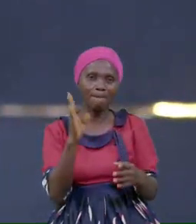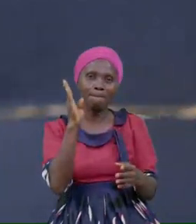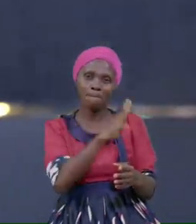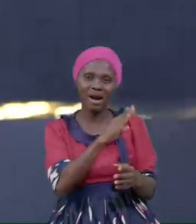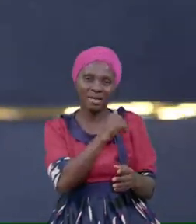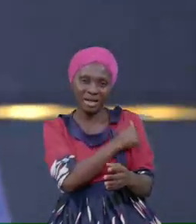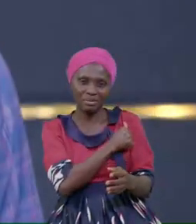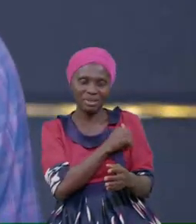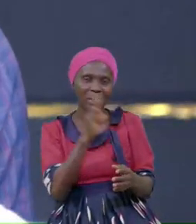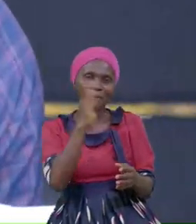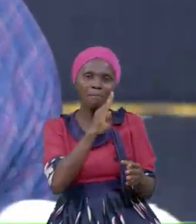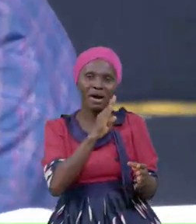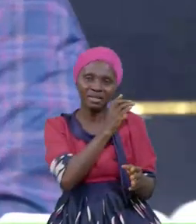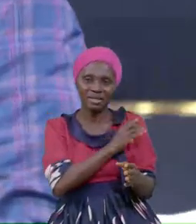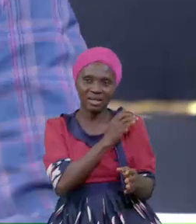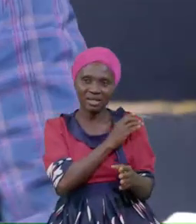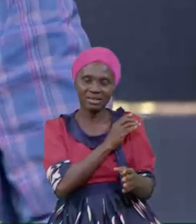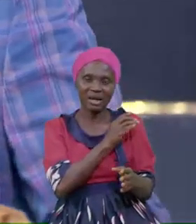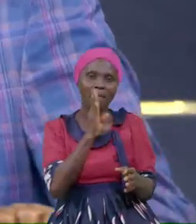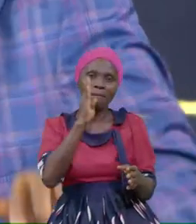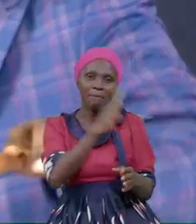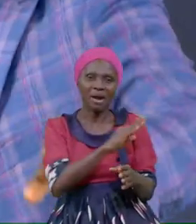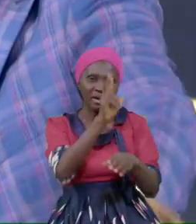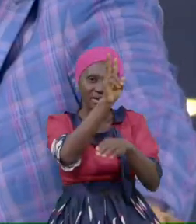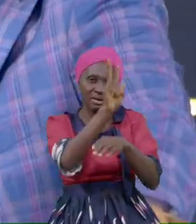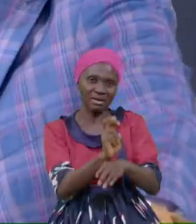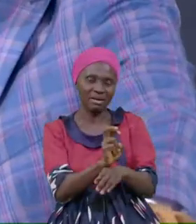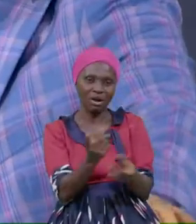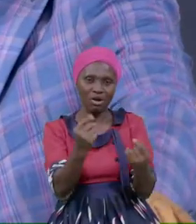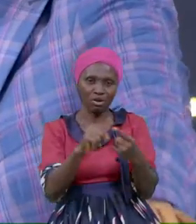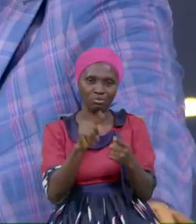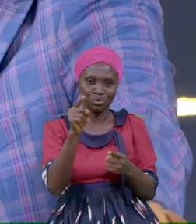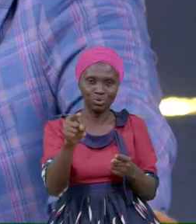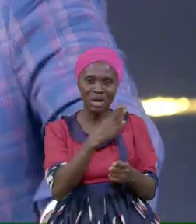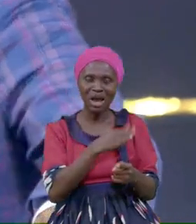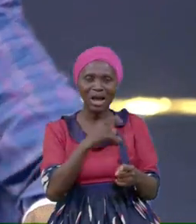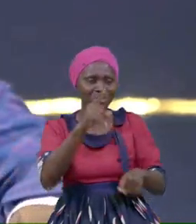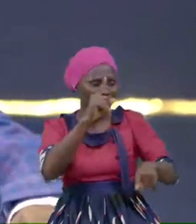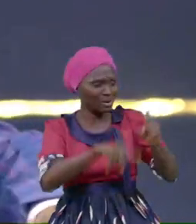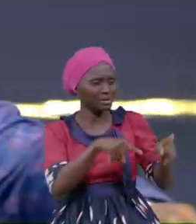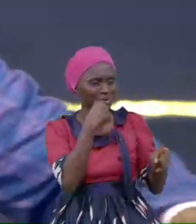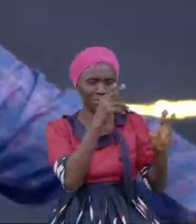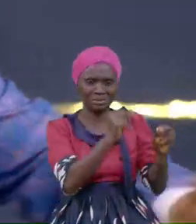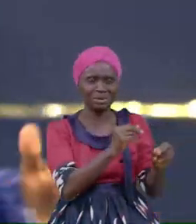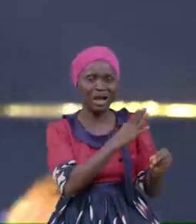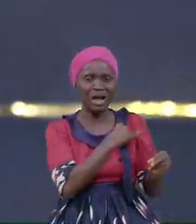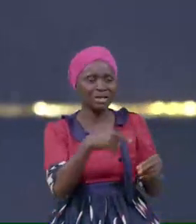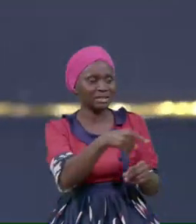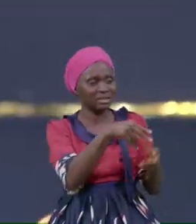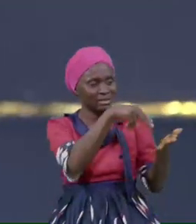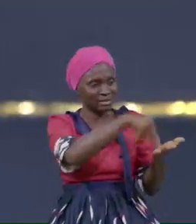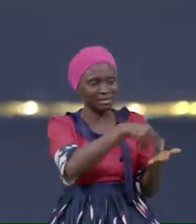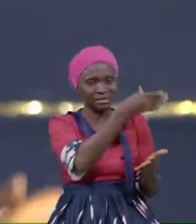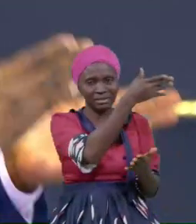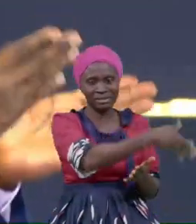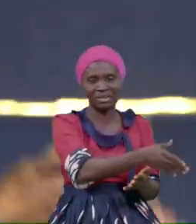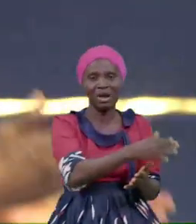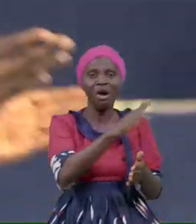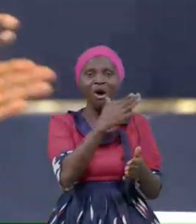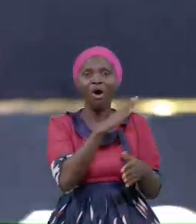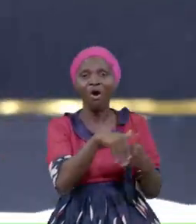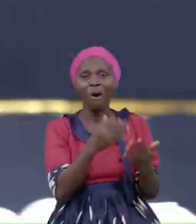all those things that turn our brain, that turn our lives, and turns our lives upside down,